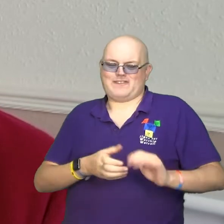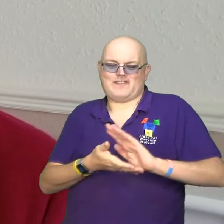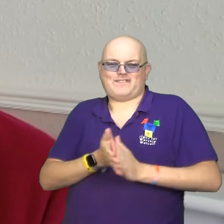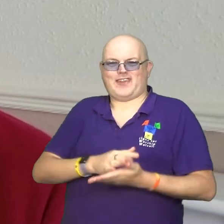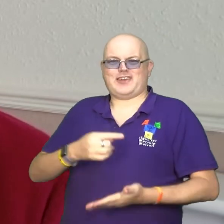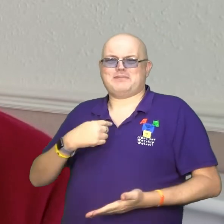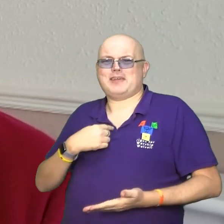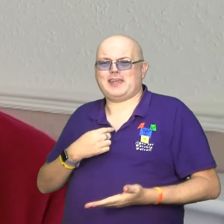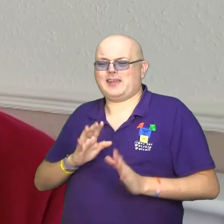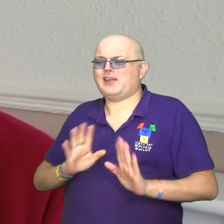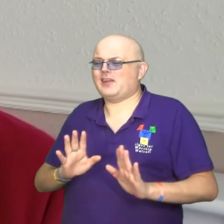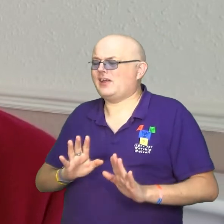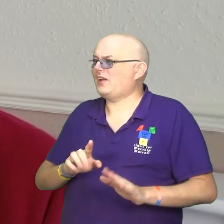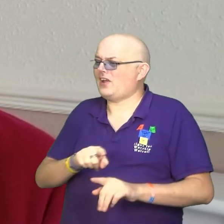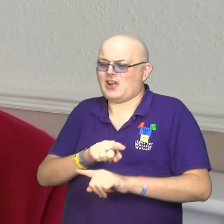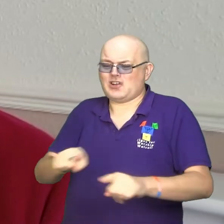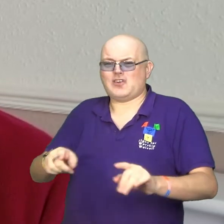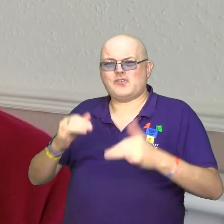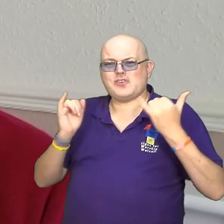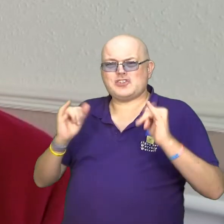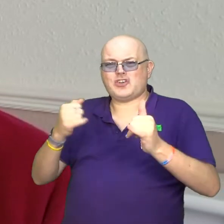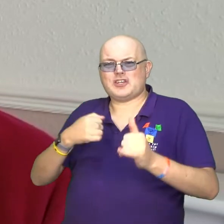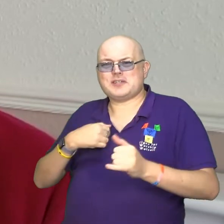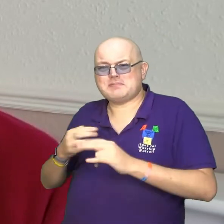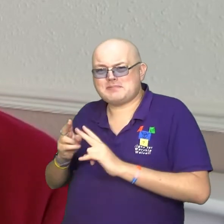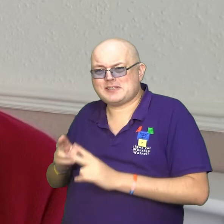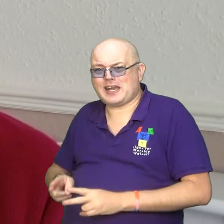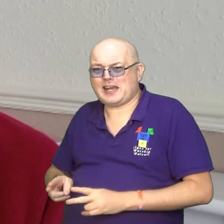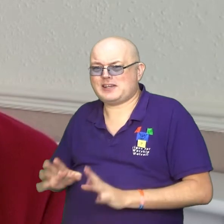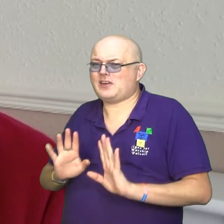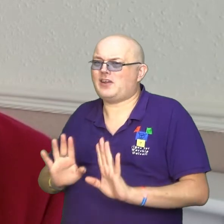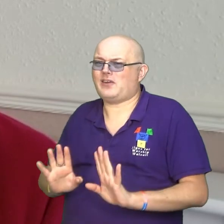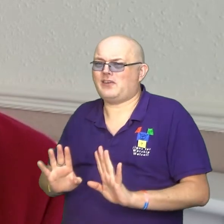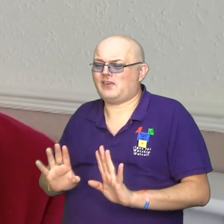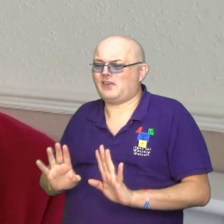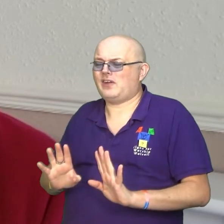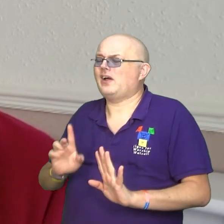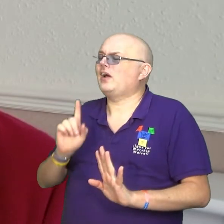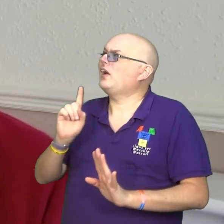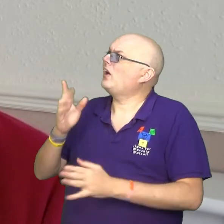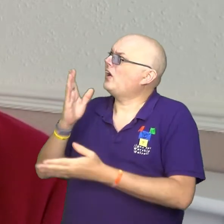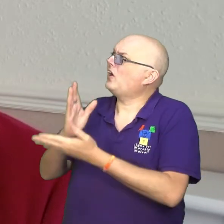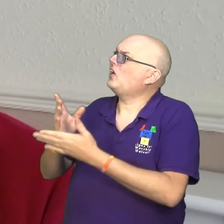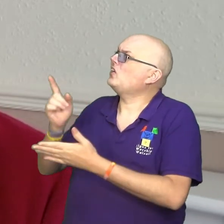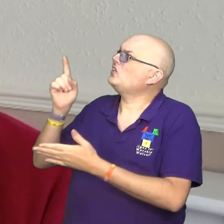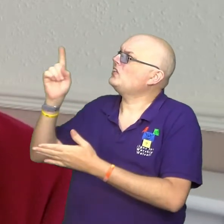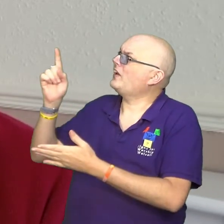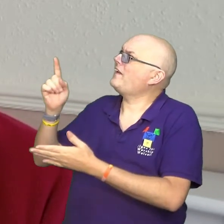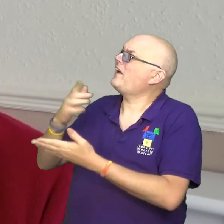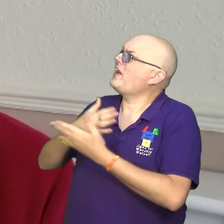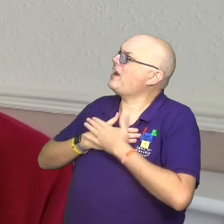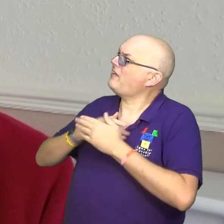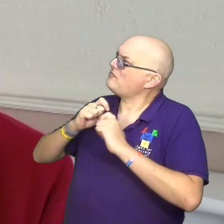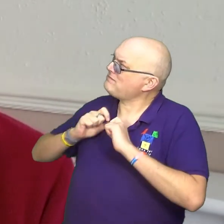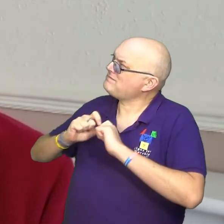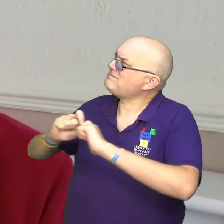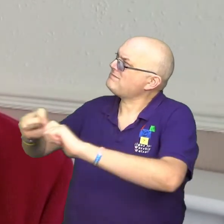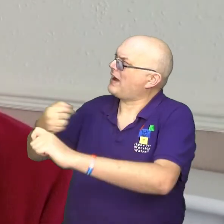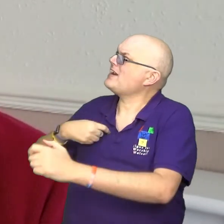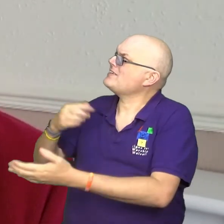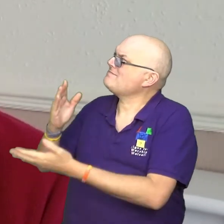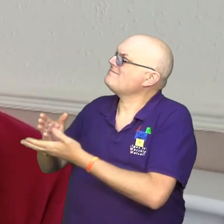have defeated him." Don't let them rejoice at my downfall. But I trust in your unfailing